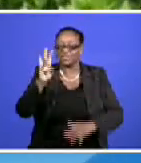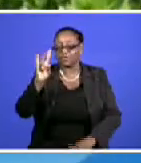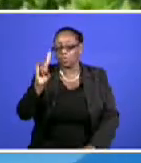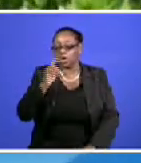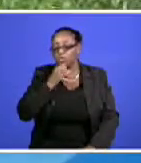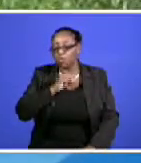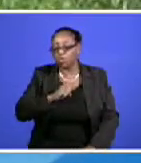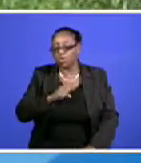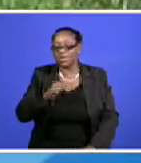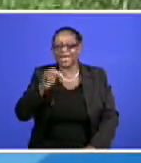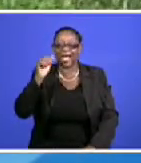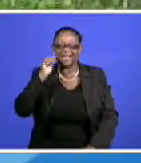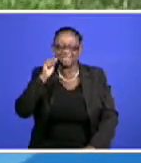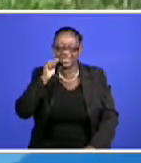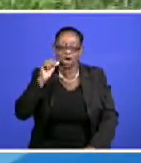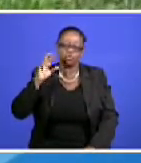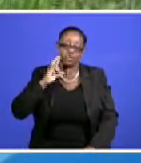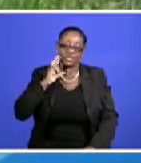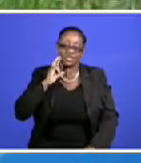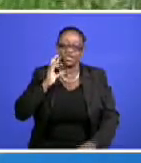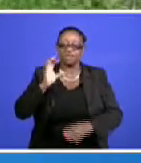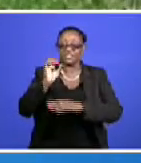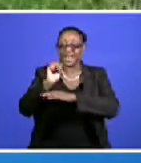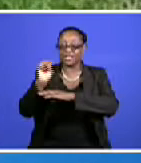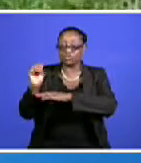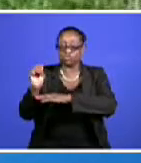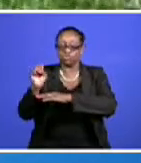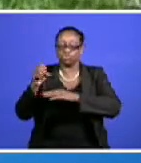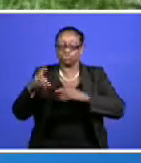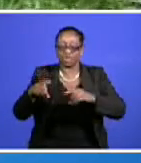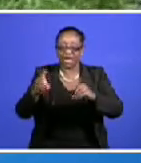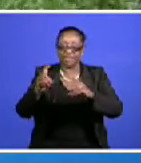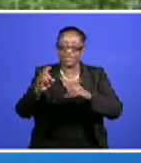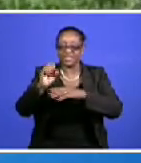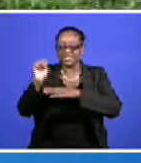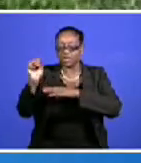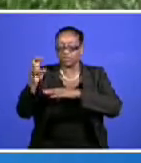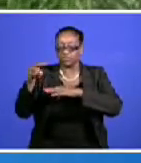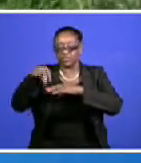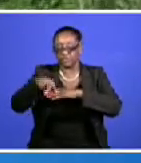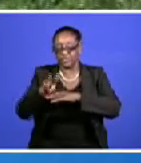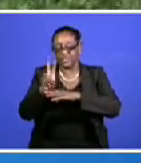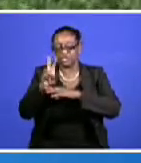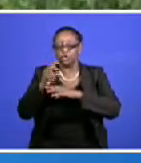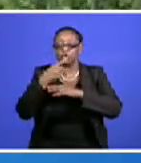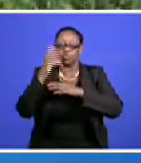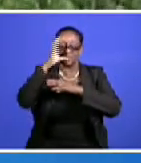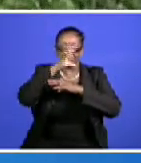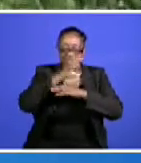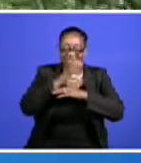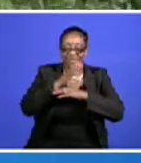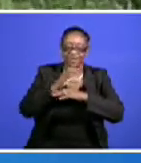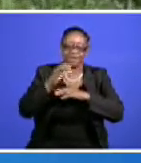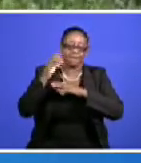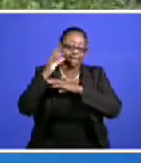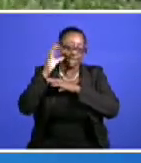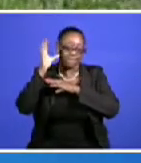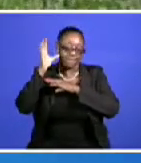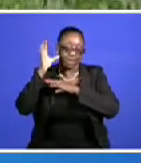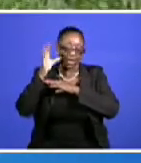71-year-old Alvita Russell of St. Andrews Drive in South Ocean Village, who was reported missing on